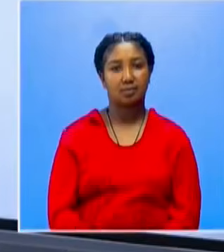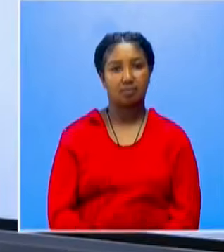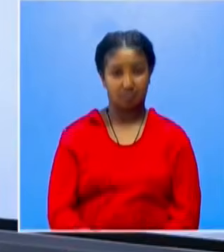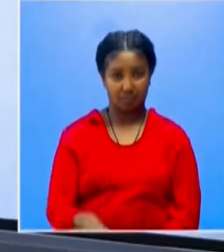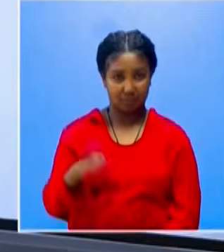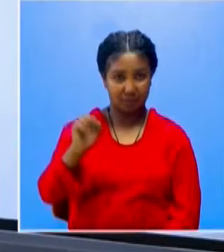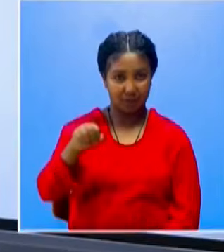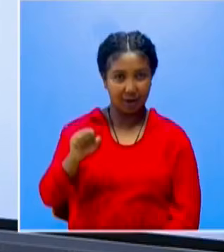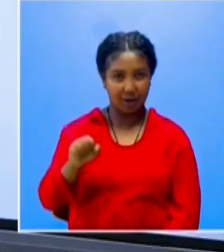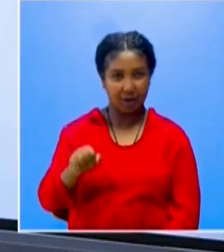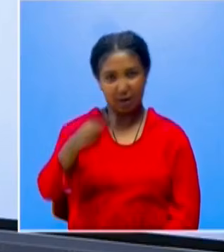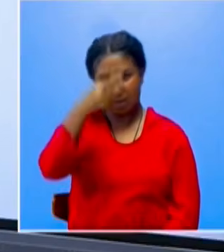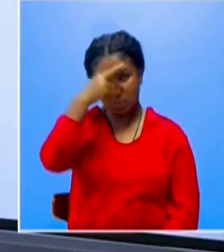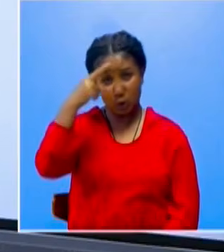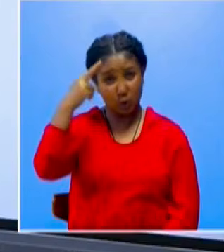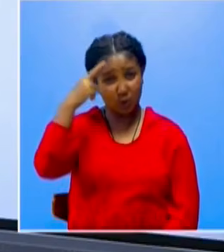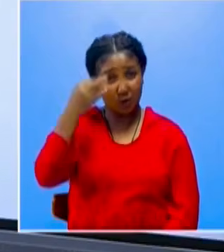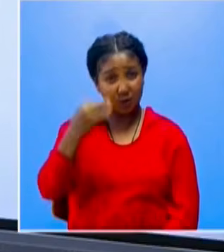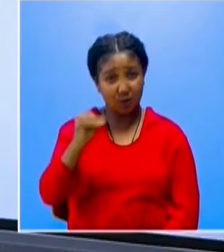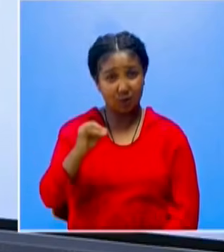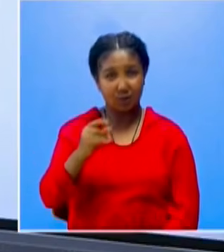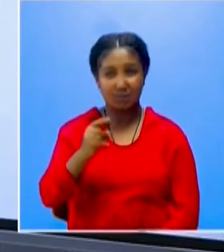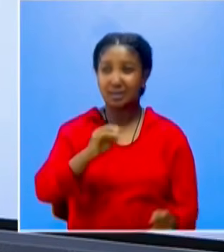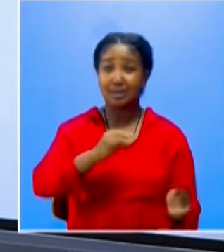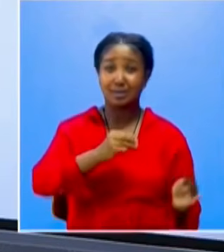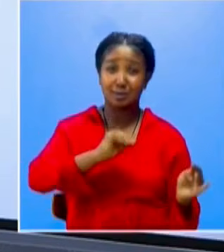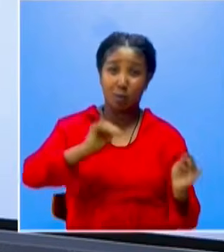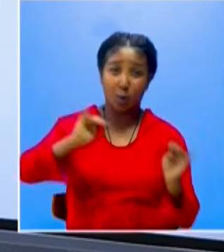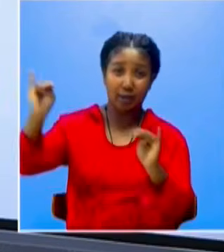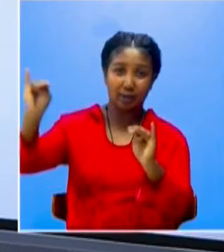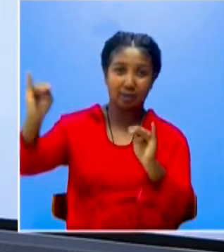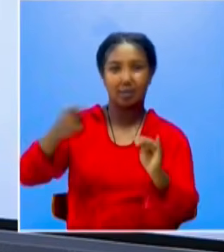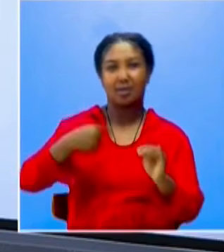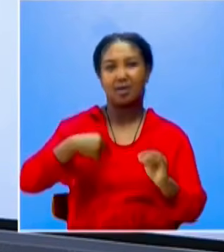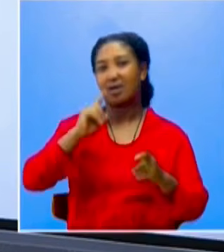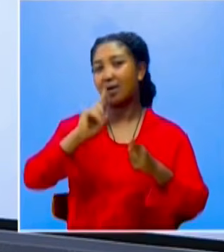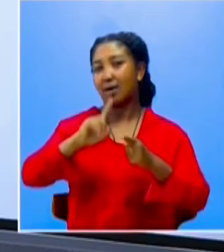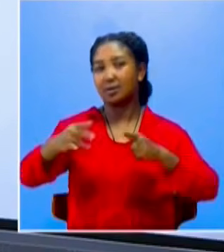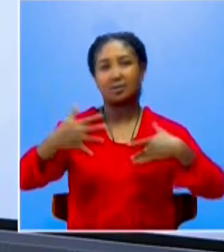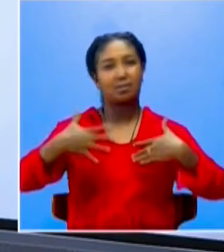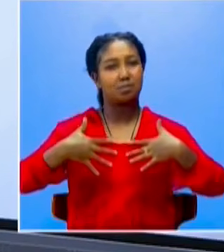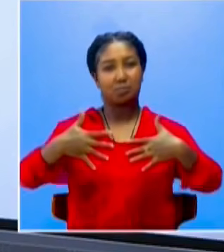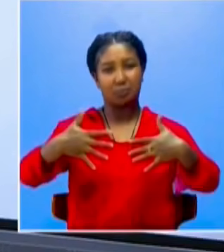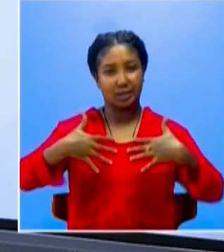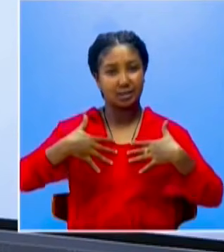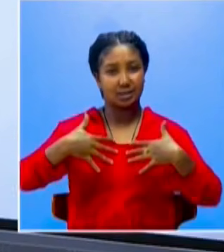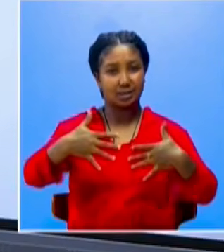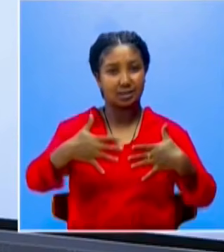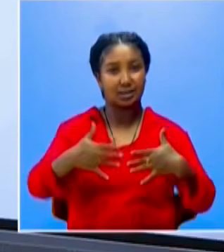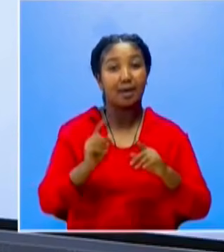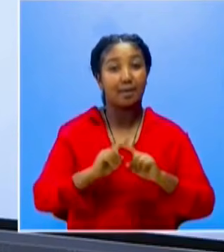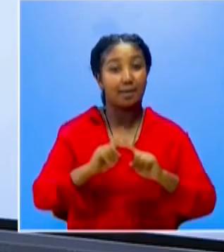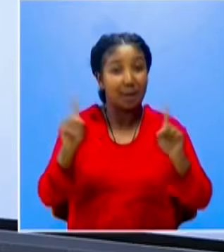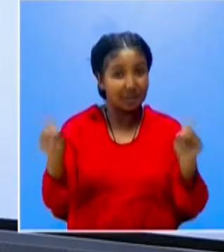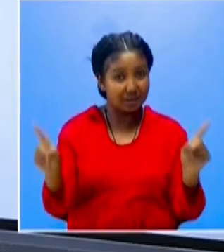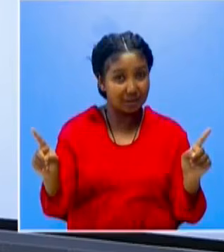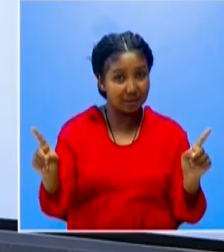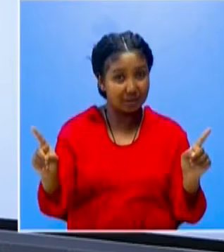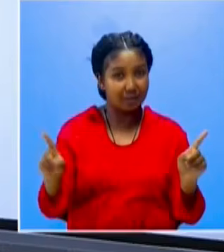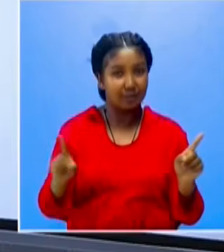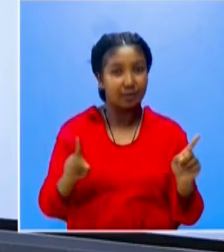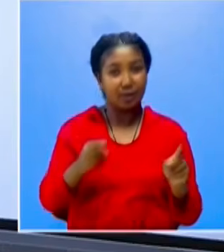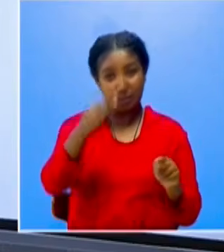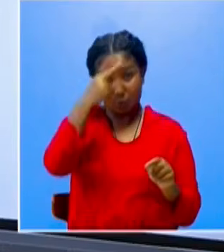Yeah? Because of the smoke, I can't breathe. But